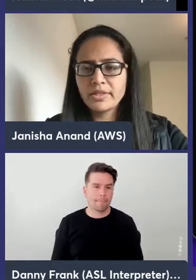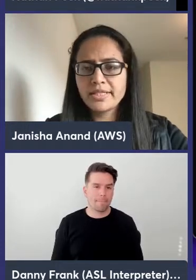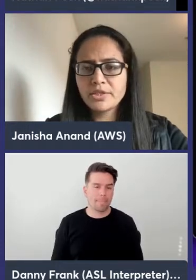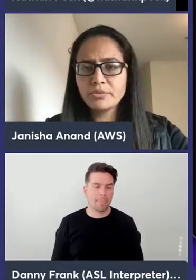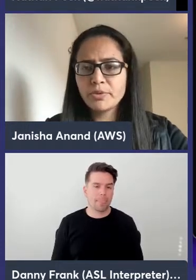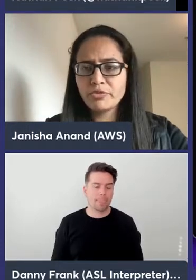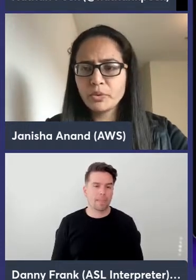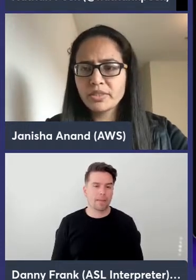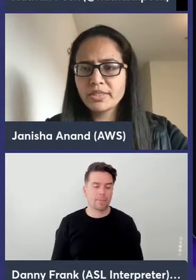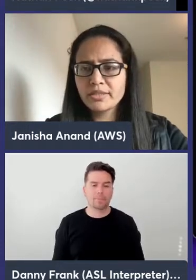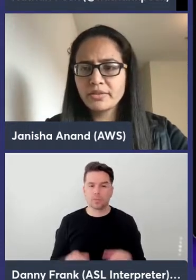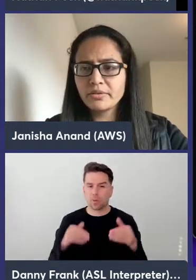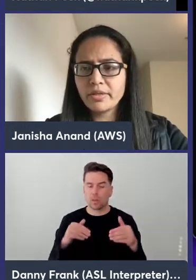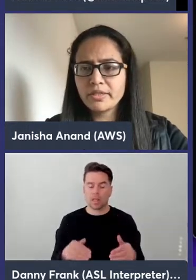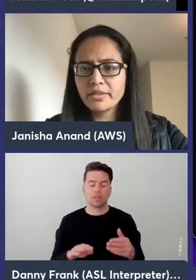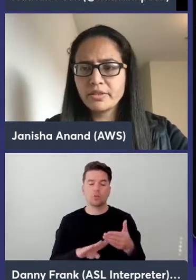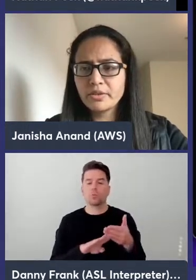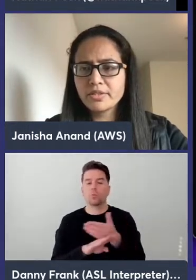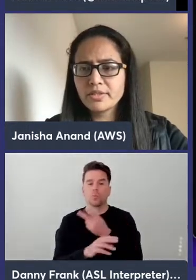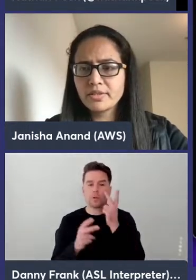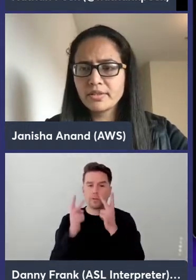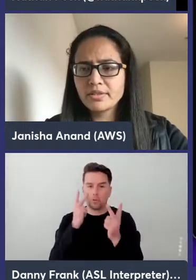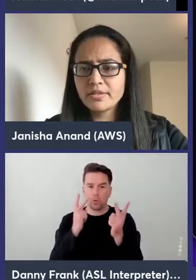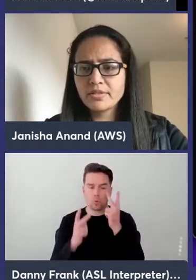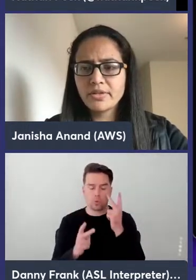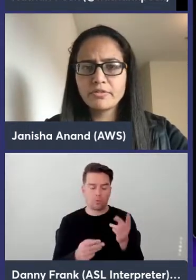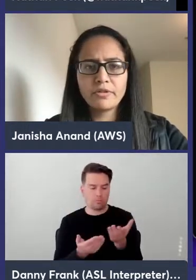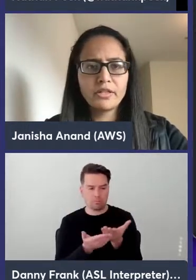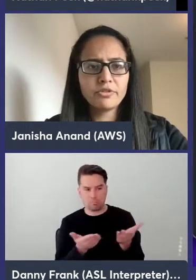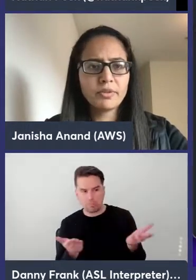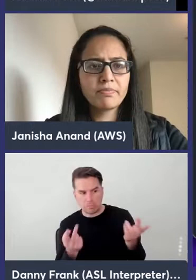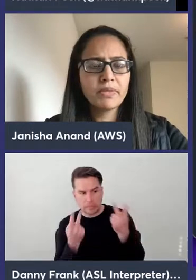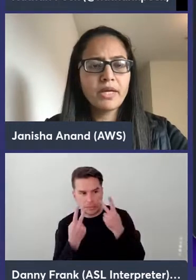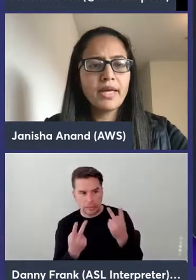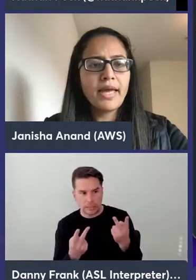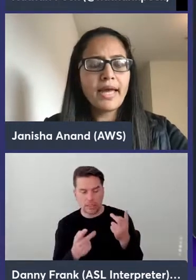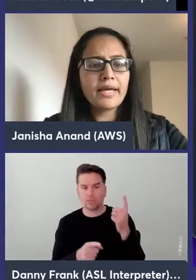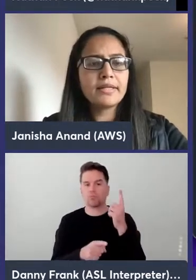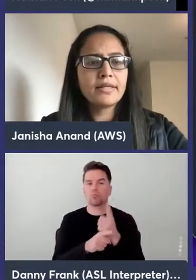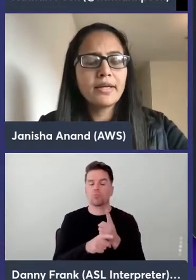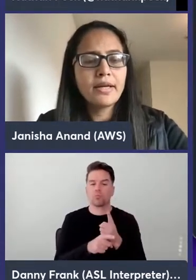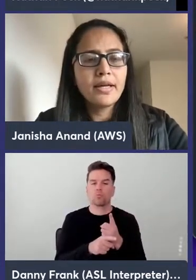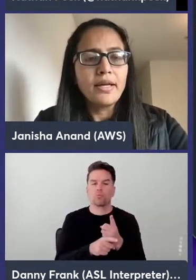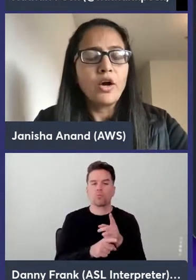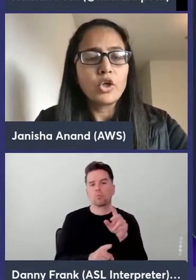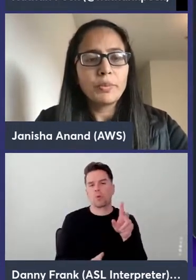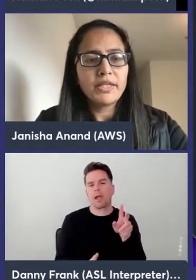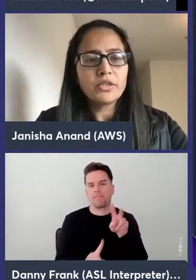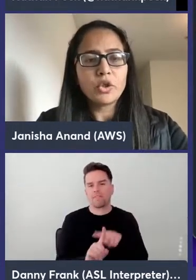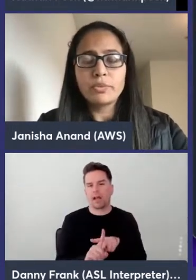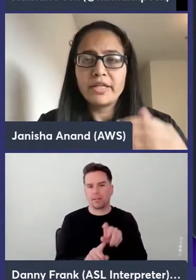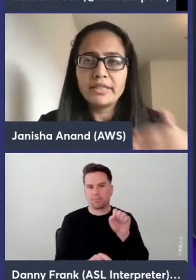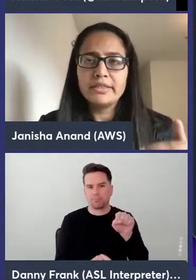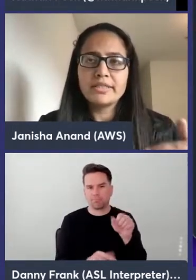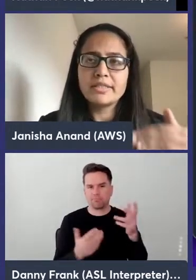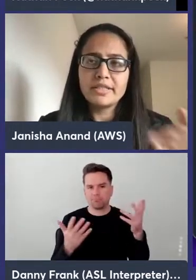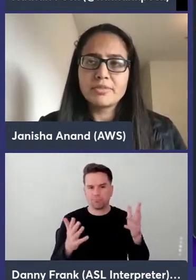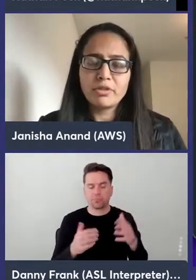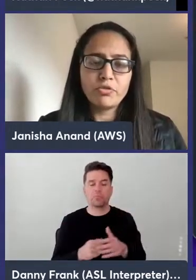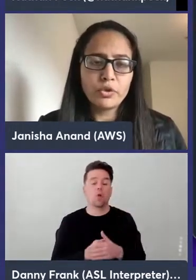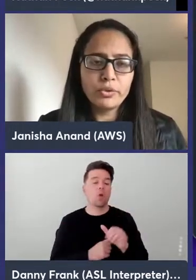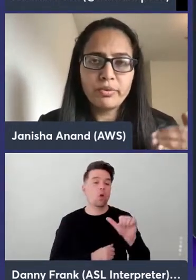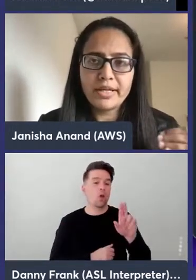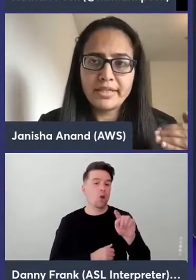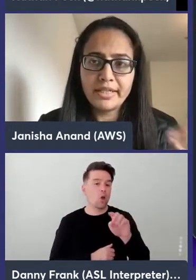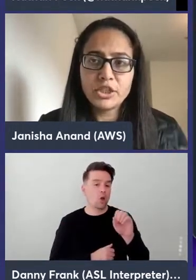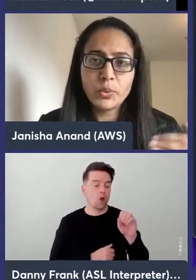So it lets you preview this data right here. You can see that this is the right file for me. And Autopilot automatically does the data split